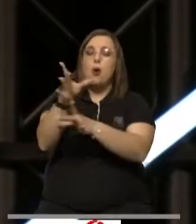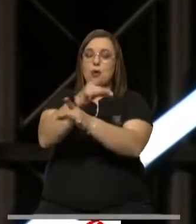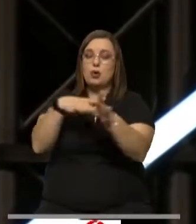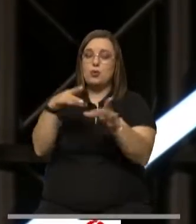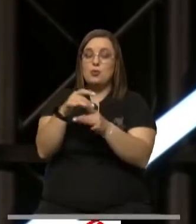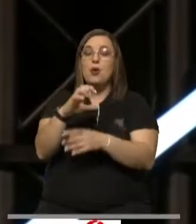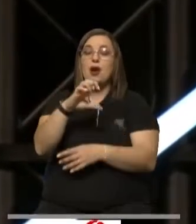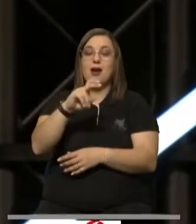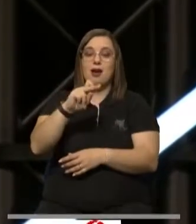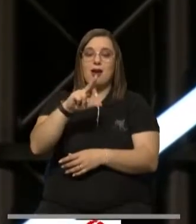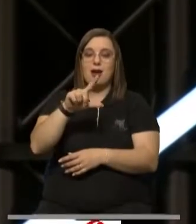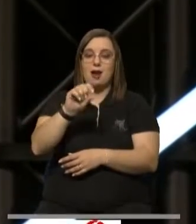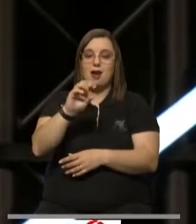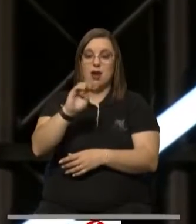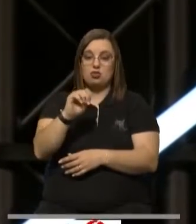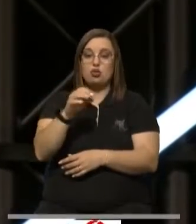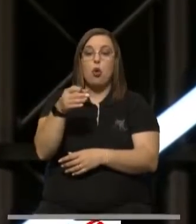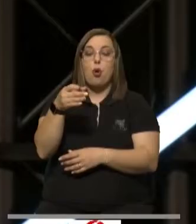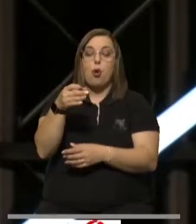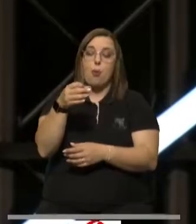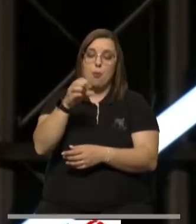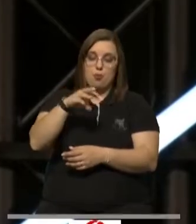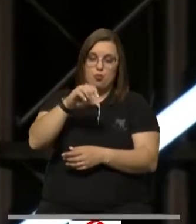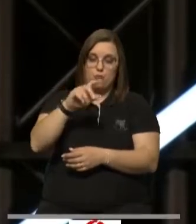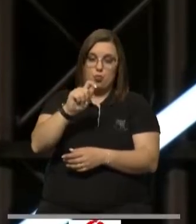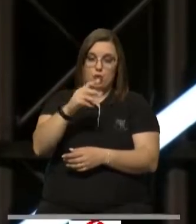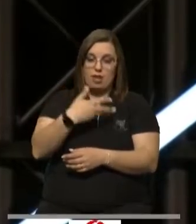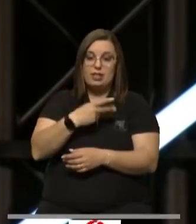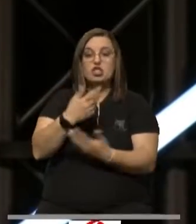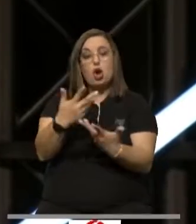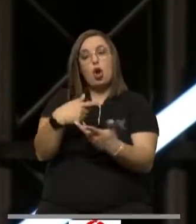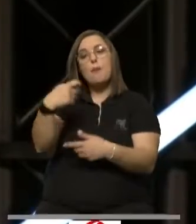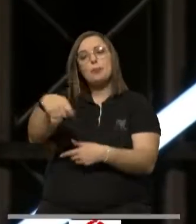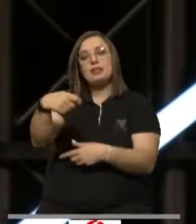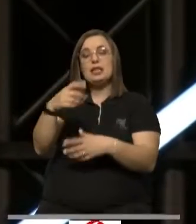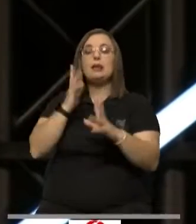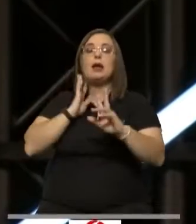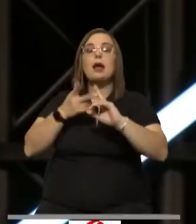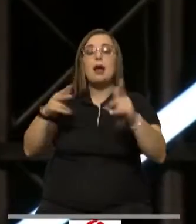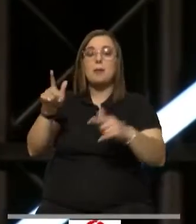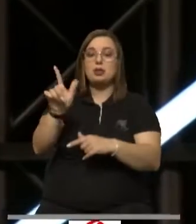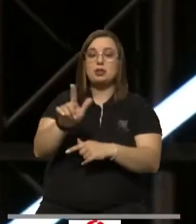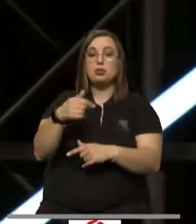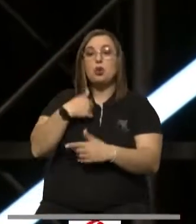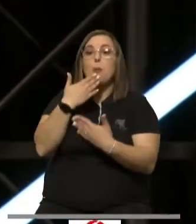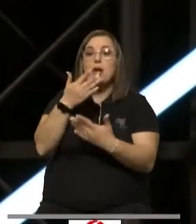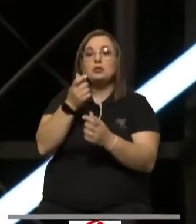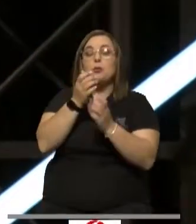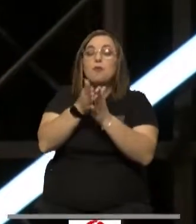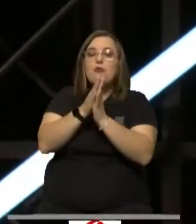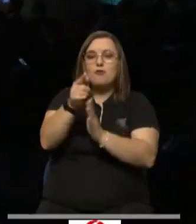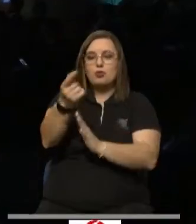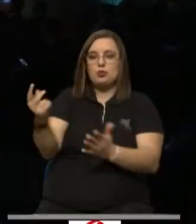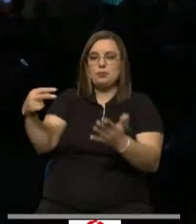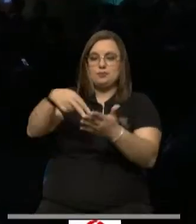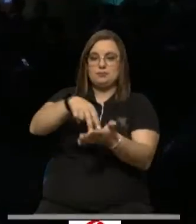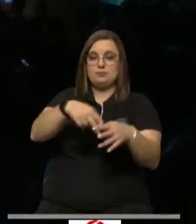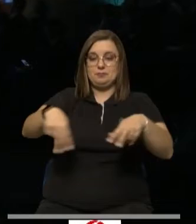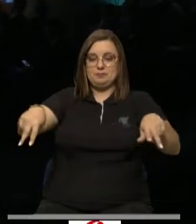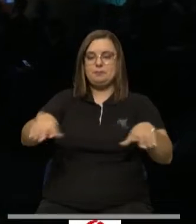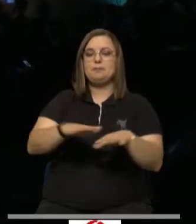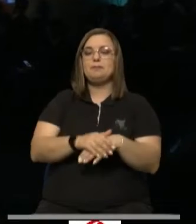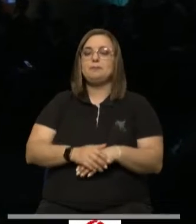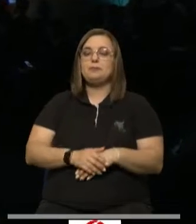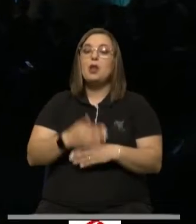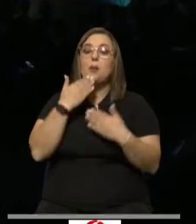European Commissioner, Carlos Moedas, currently the Mayor of Lisbon. And so I would appreciate it if you could come up to the